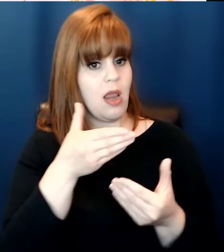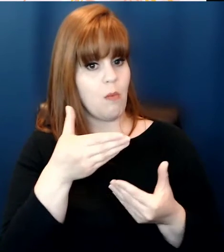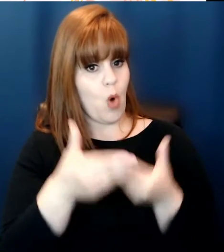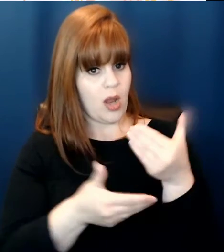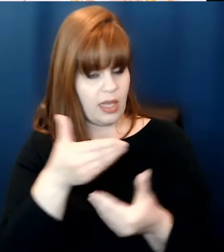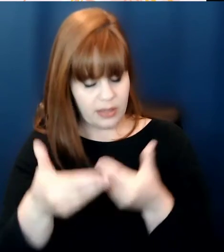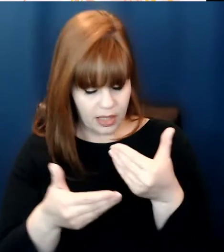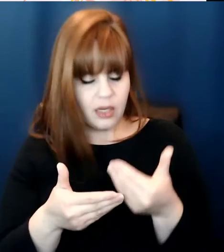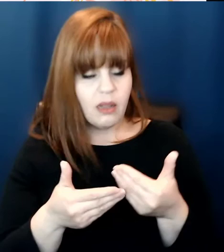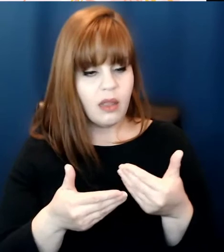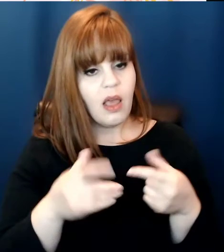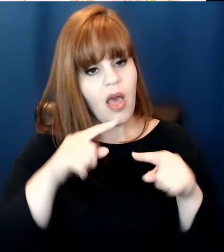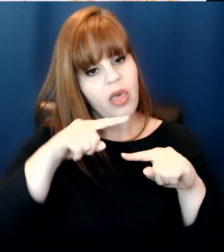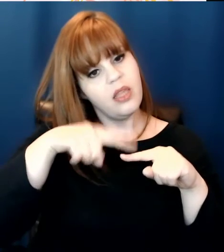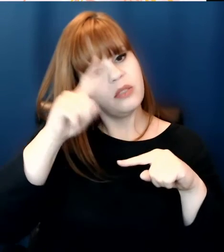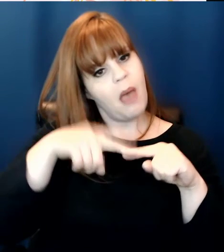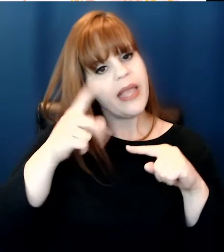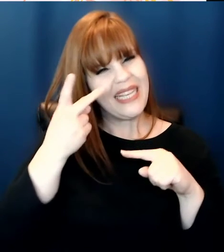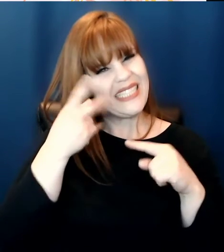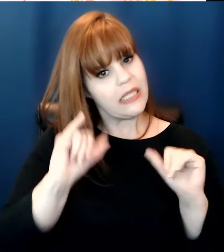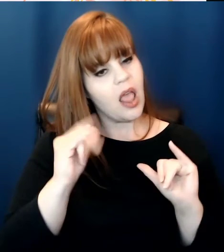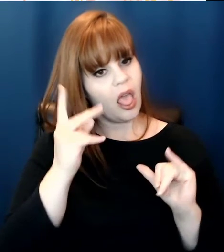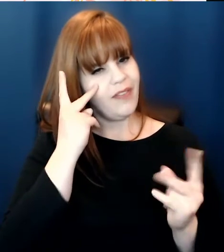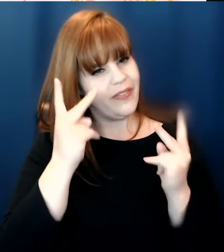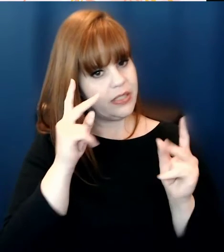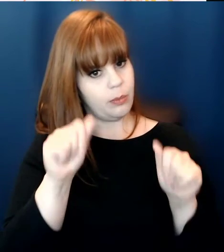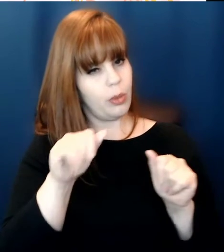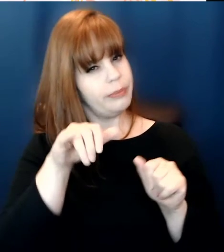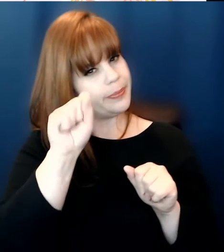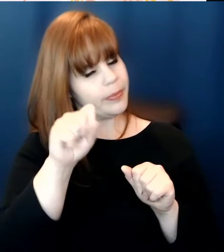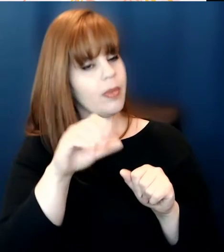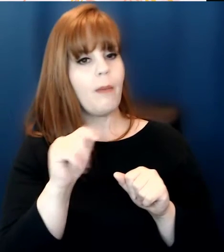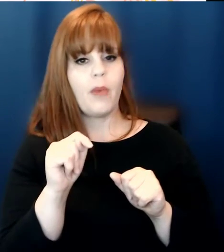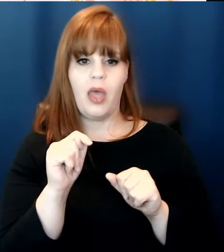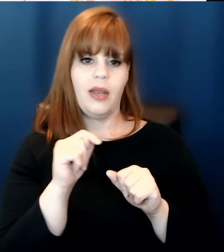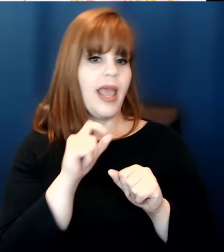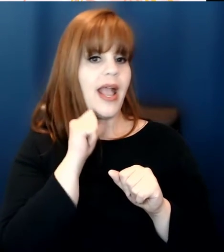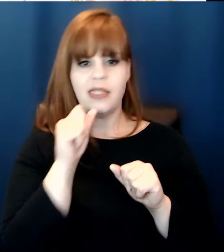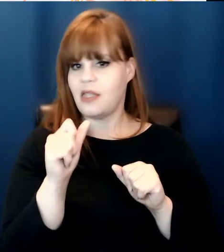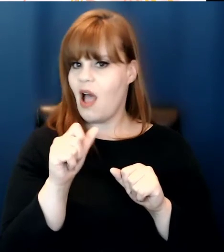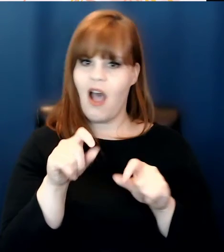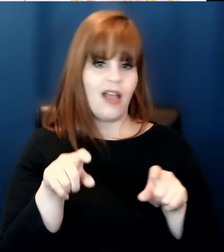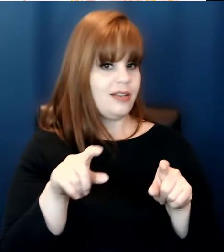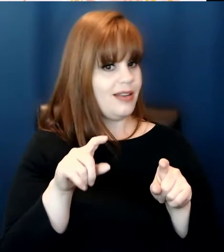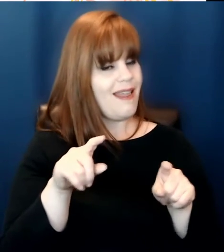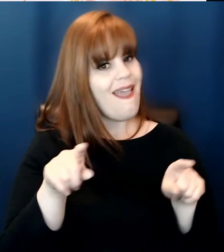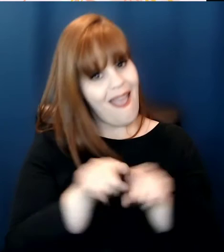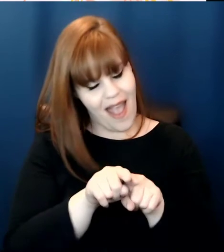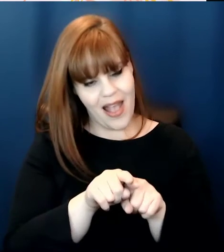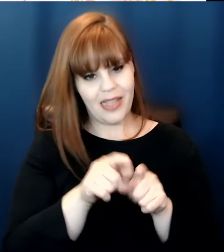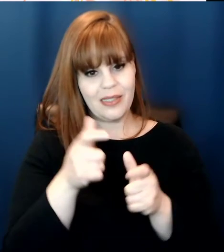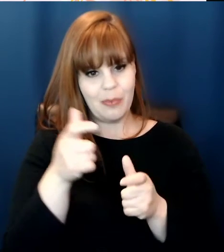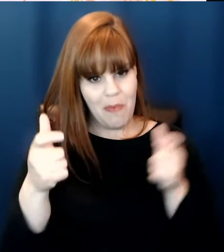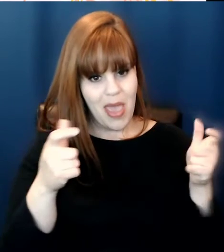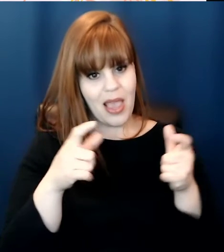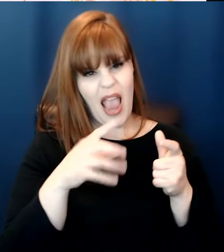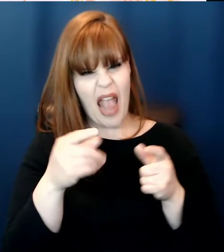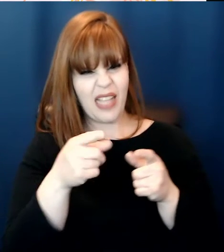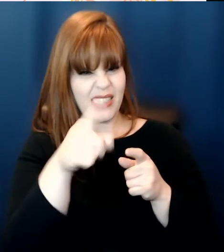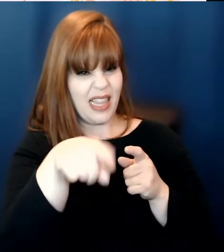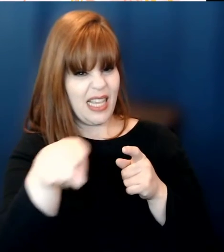pre-processing, the spike is still visible, but it's definitely not as as big as these ones shown here.